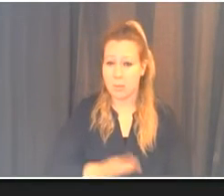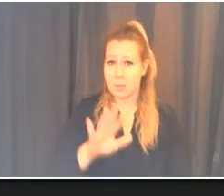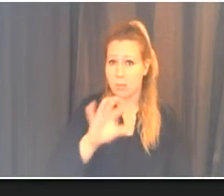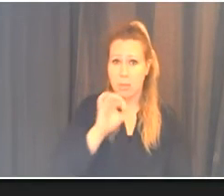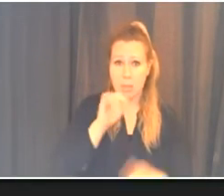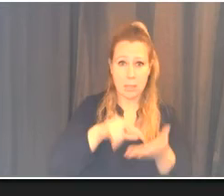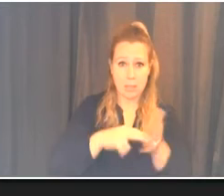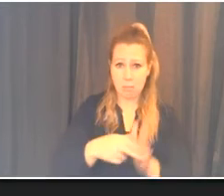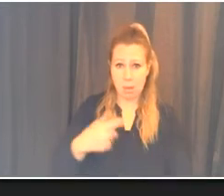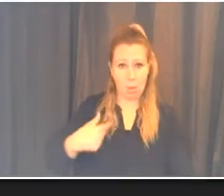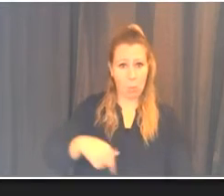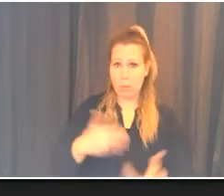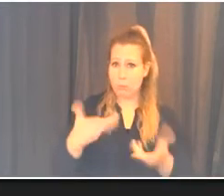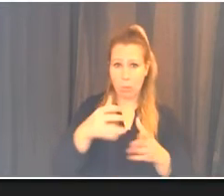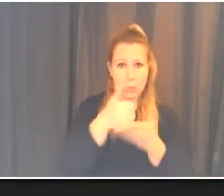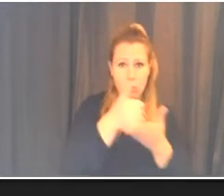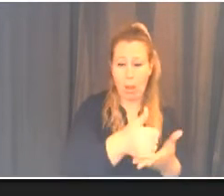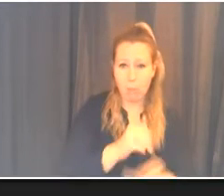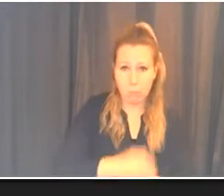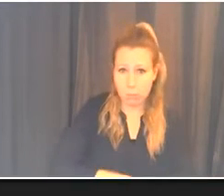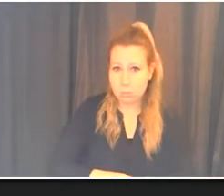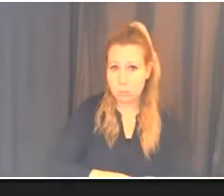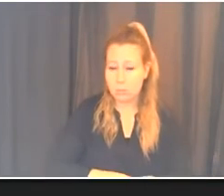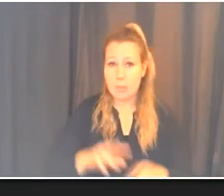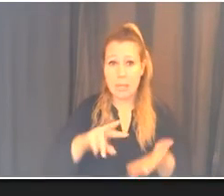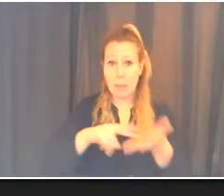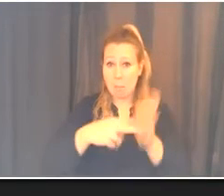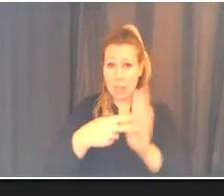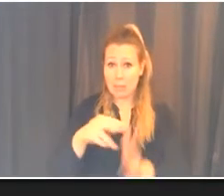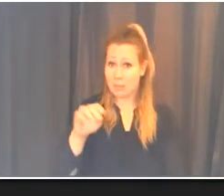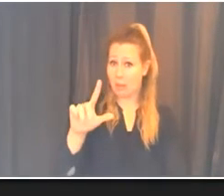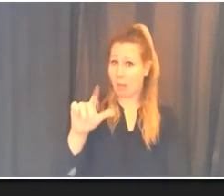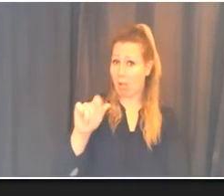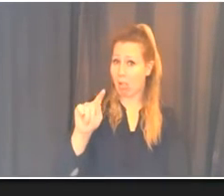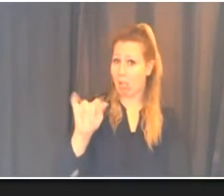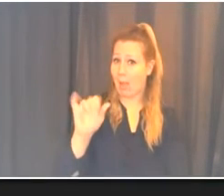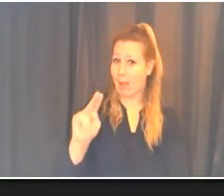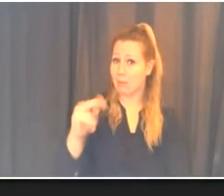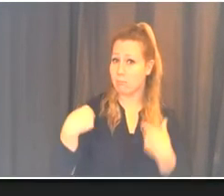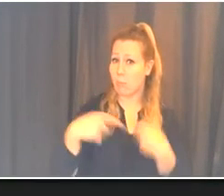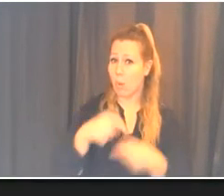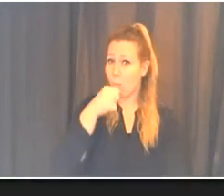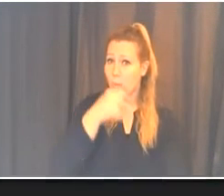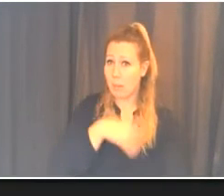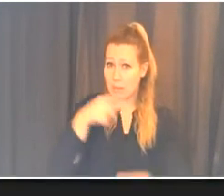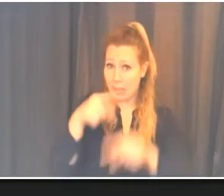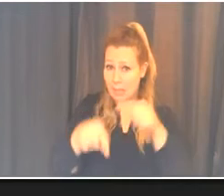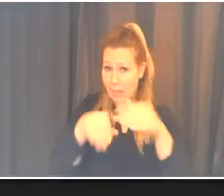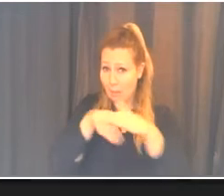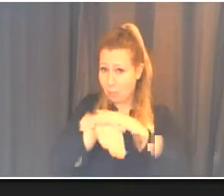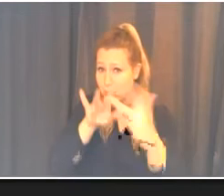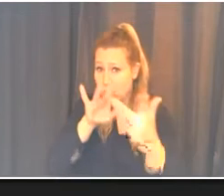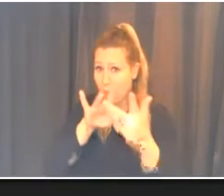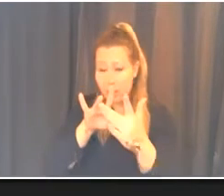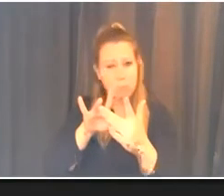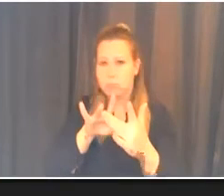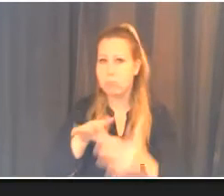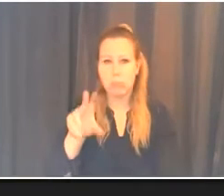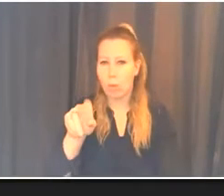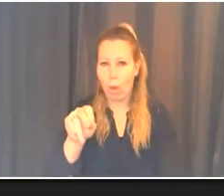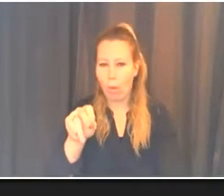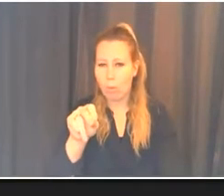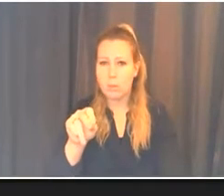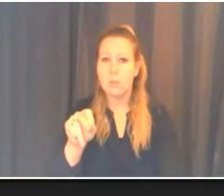most at risk is some of the most important and necessary work for any domestic violence provider a strategic and culturally relevant